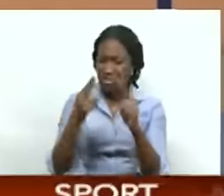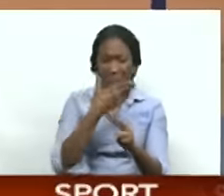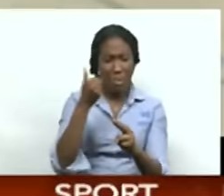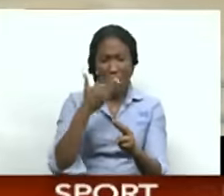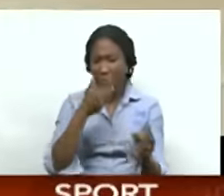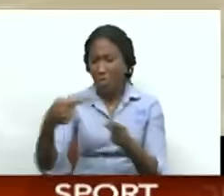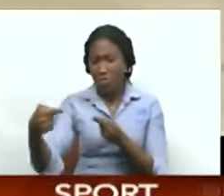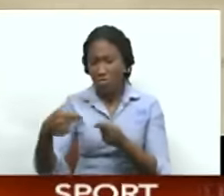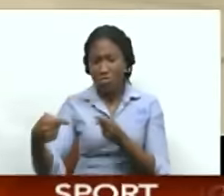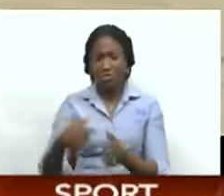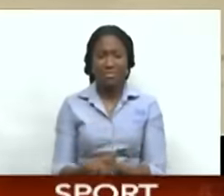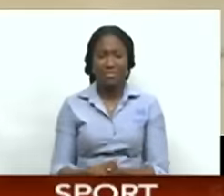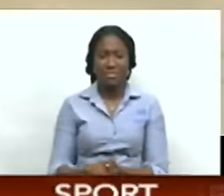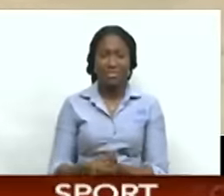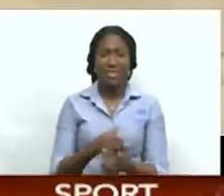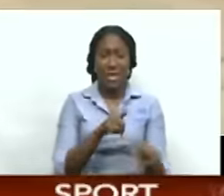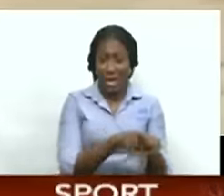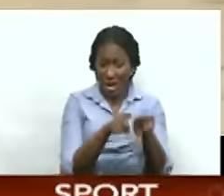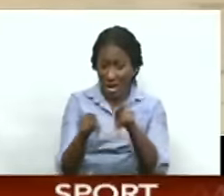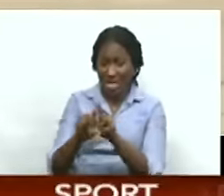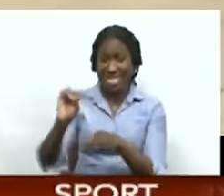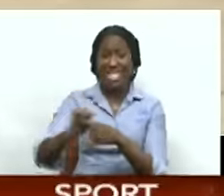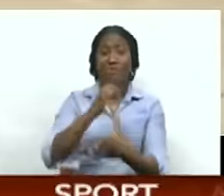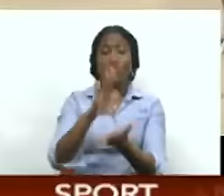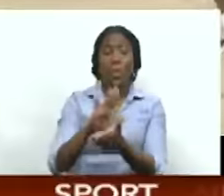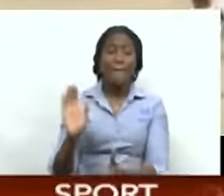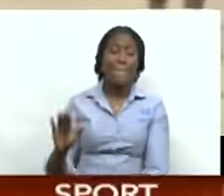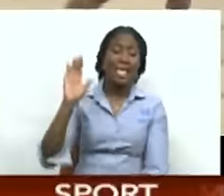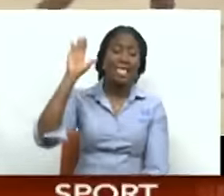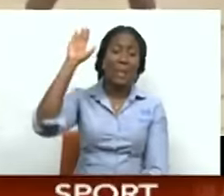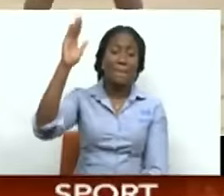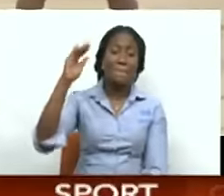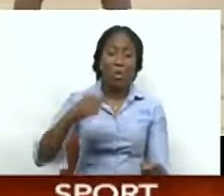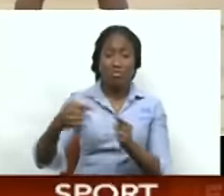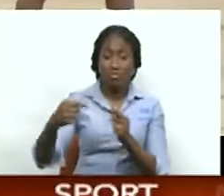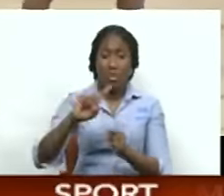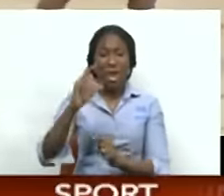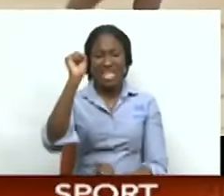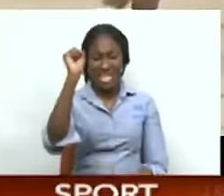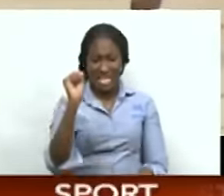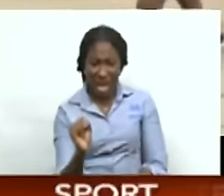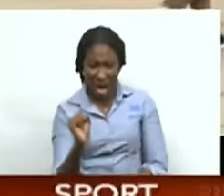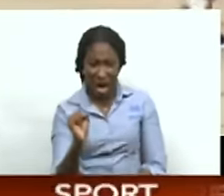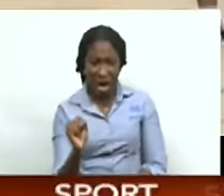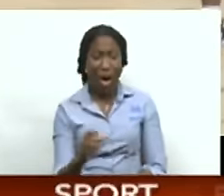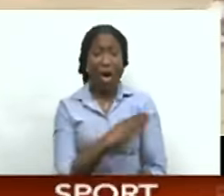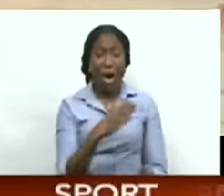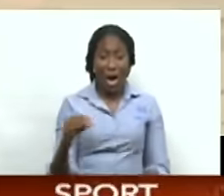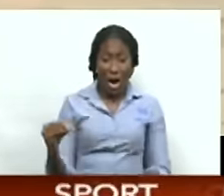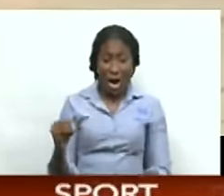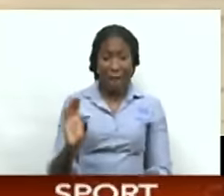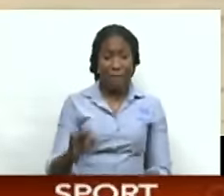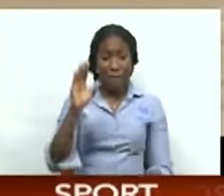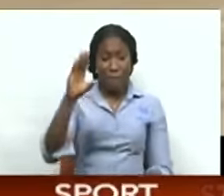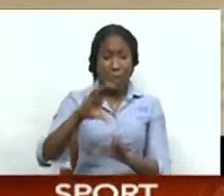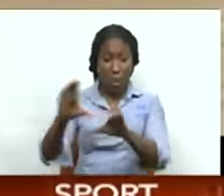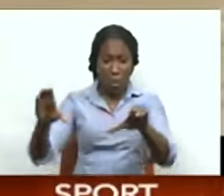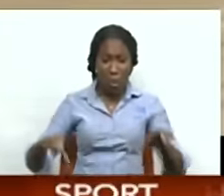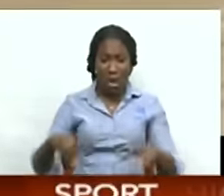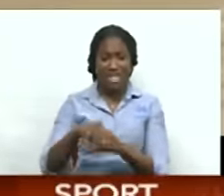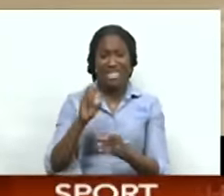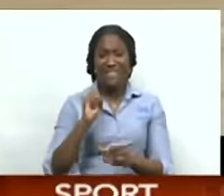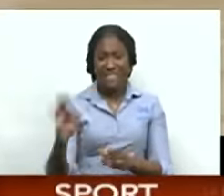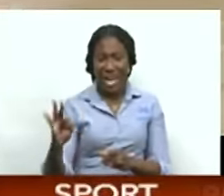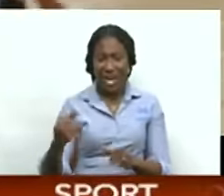court, the Secondary Schools Basketball League will have action in the South Zone at the Bronx Basketball Court in Sando, with games from 6 and 7